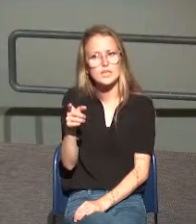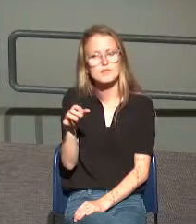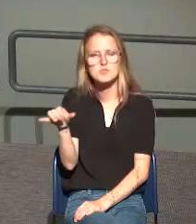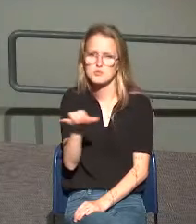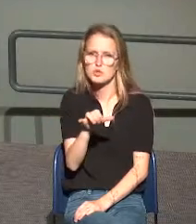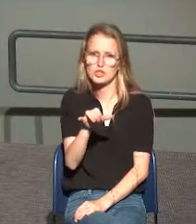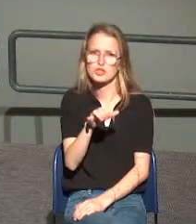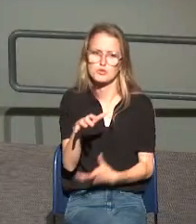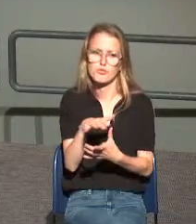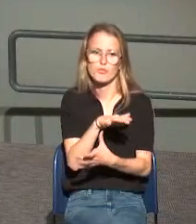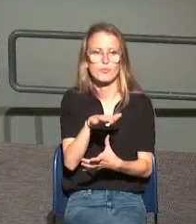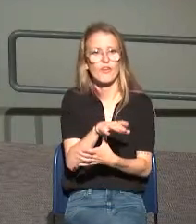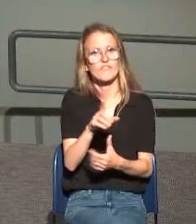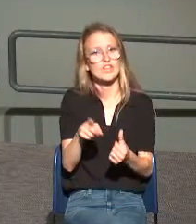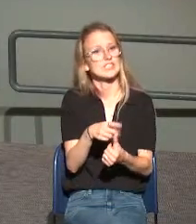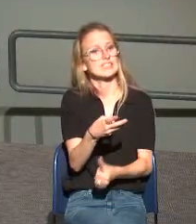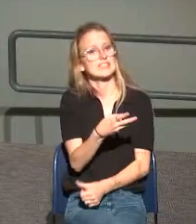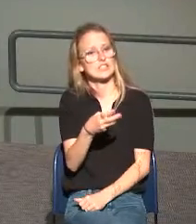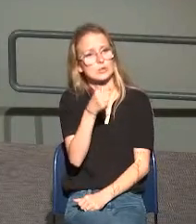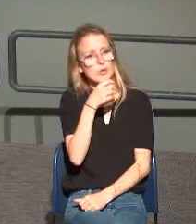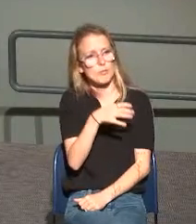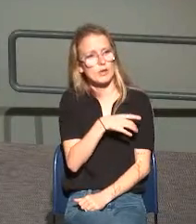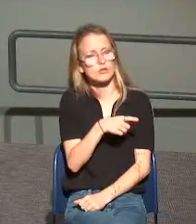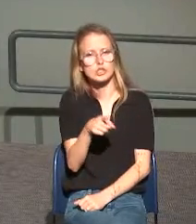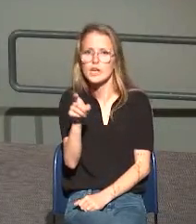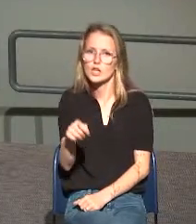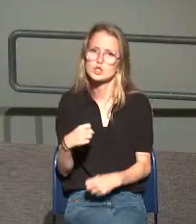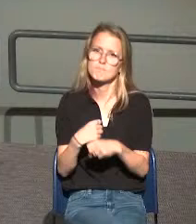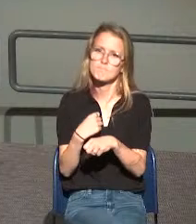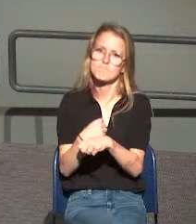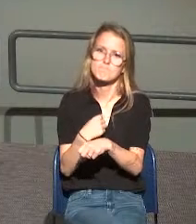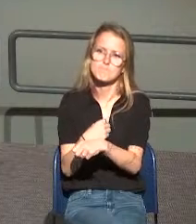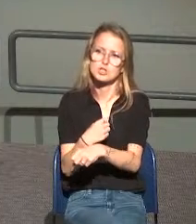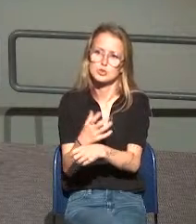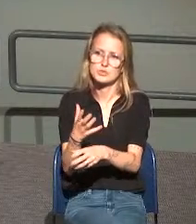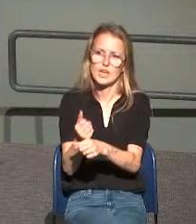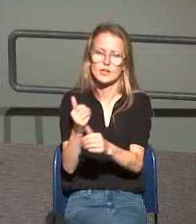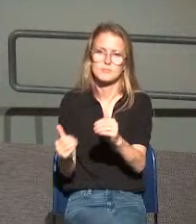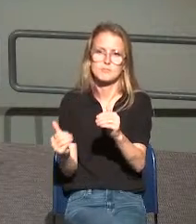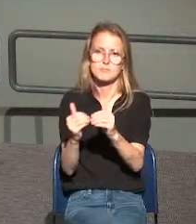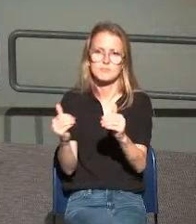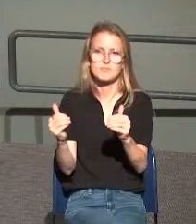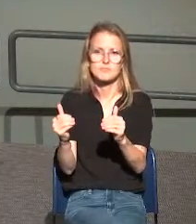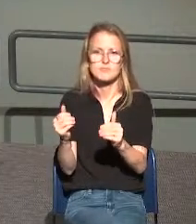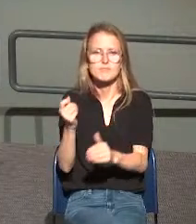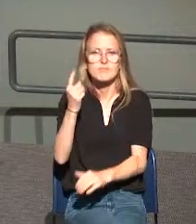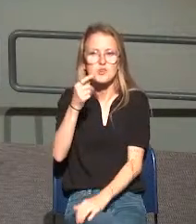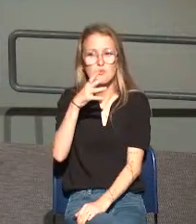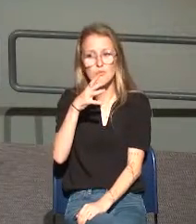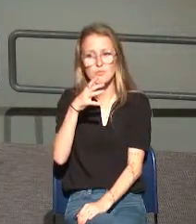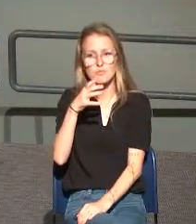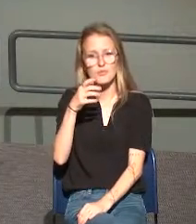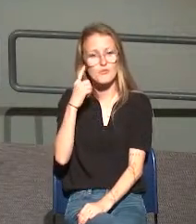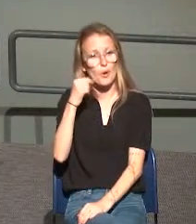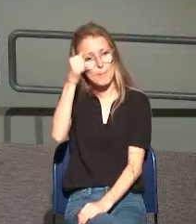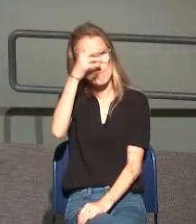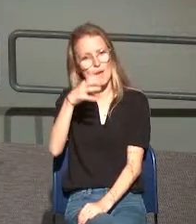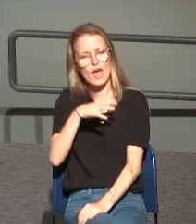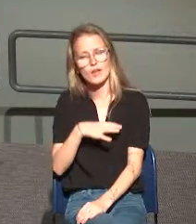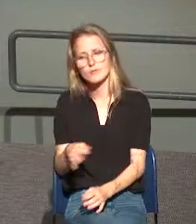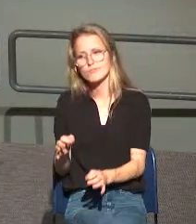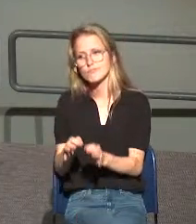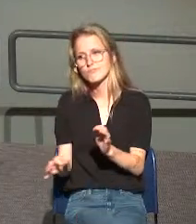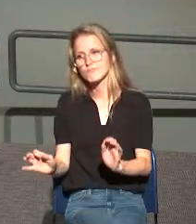really had to battle to get what for a man would have been his due, had to perform